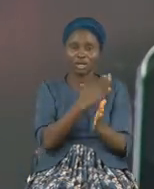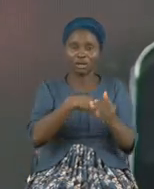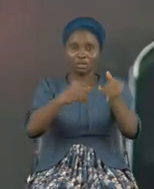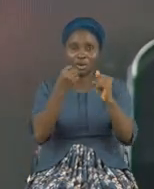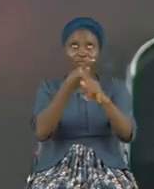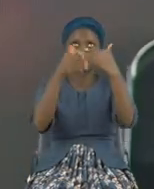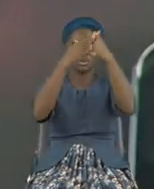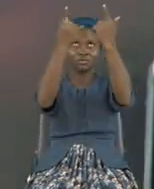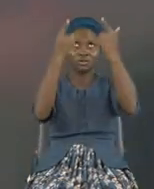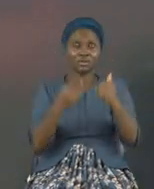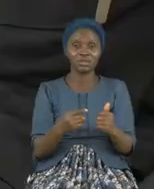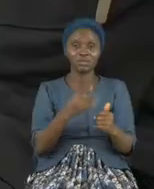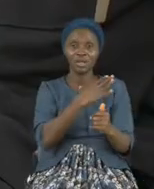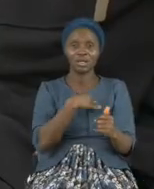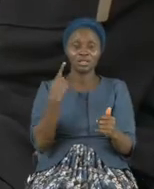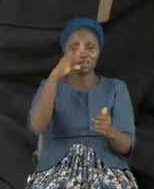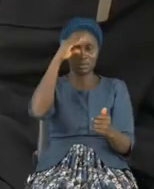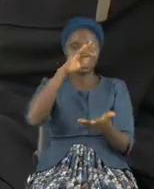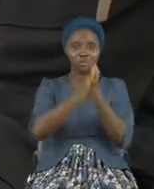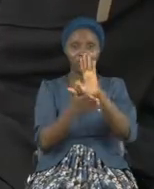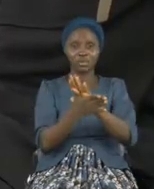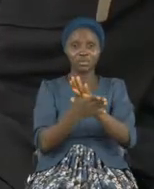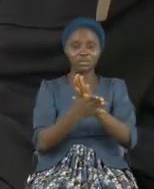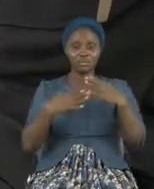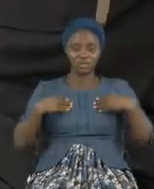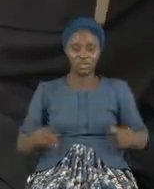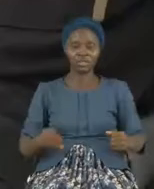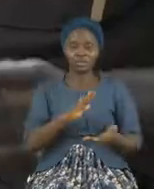came into perfect health. If you're going to clap, clap.